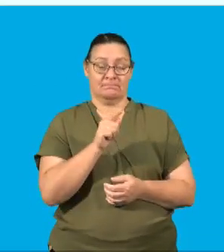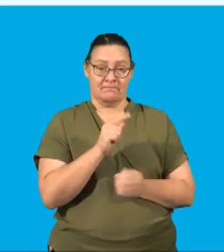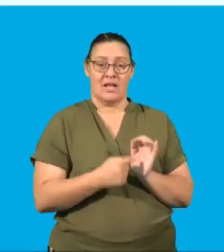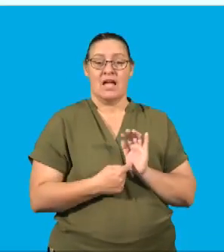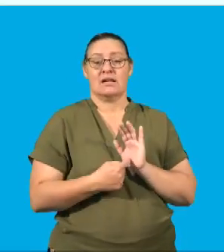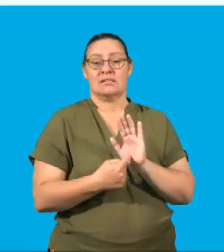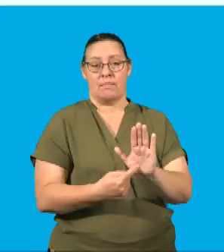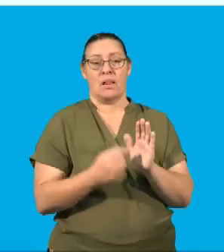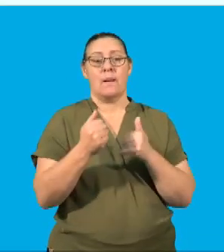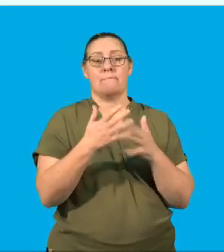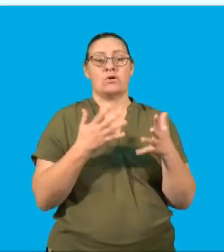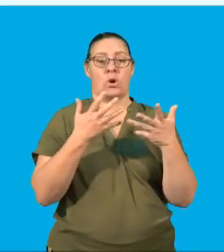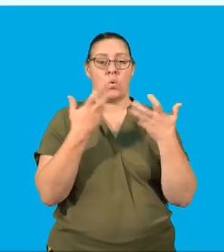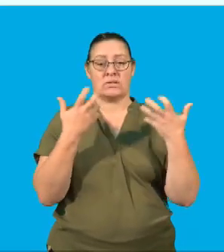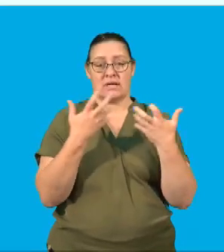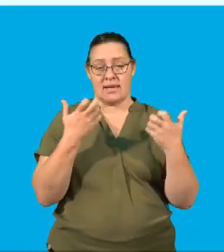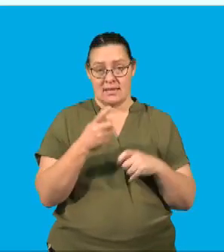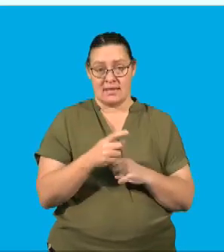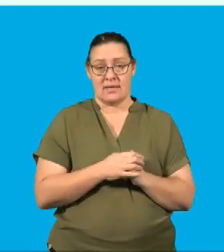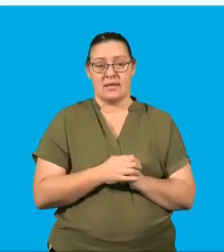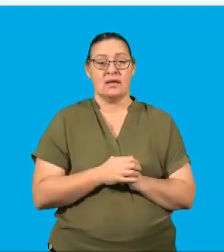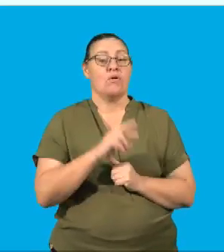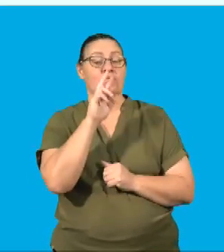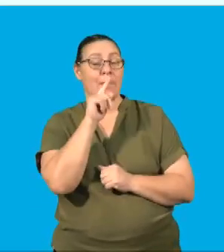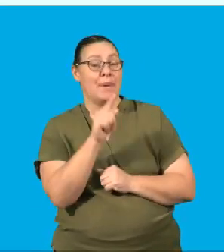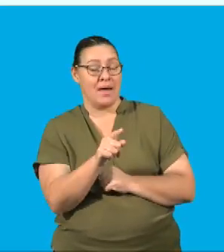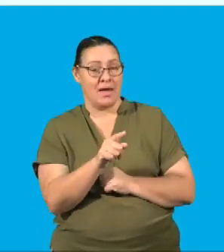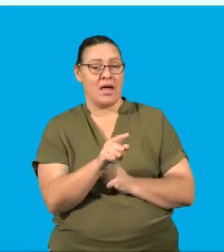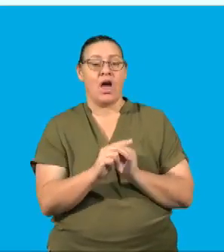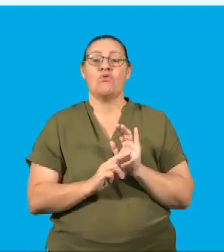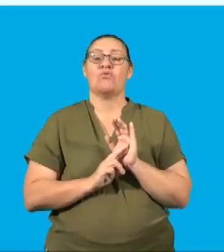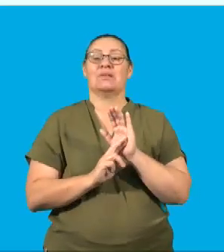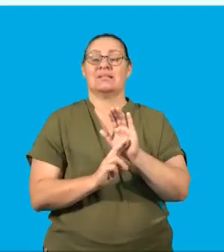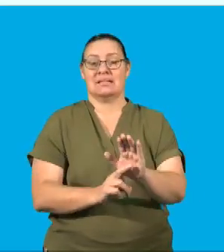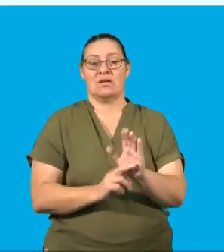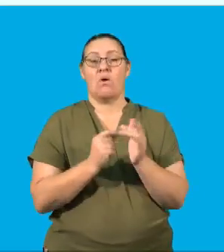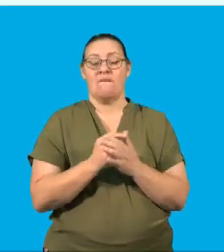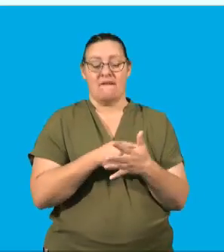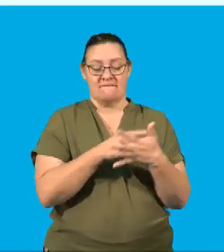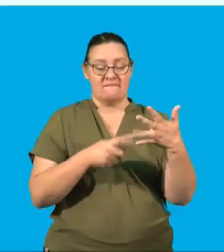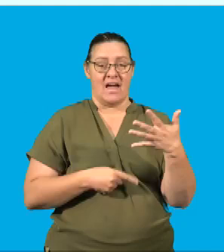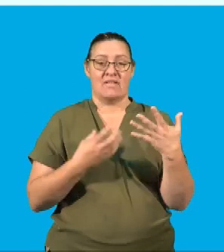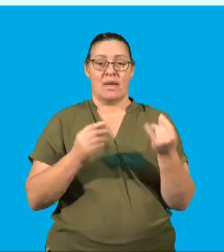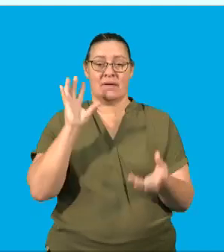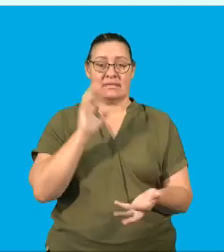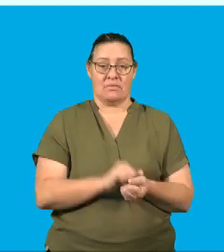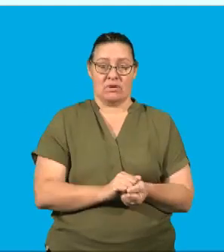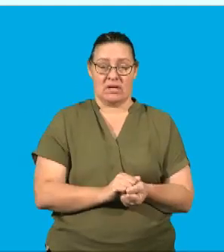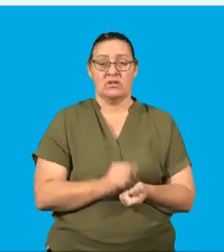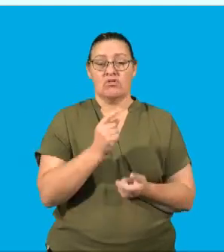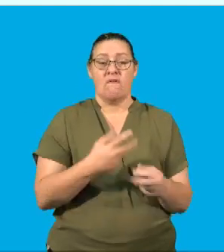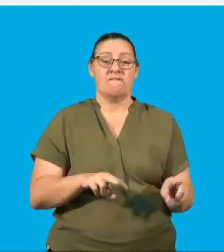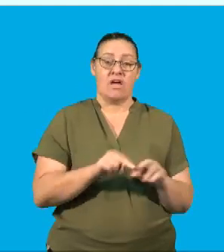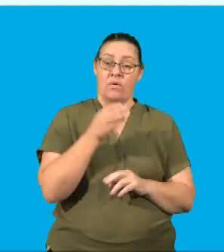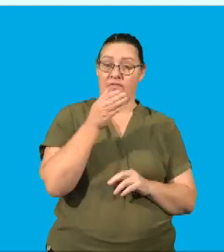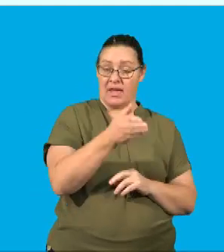Here is an example of a box and whisker. So remember I said that is a representation of your 5-number summary. So the